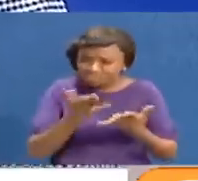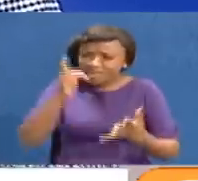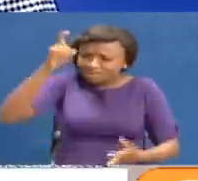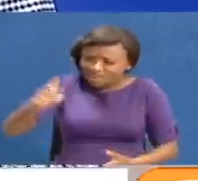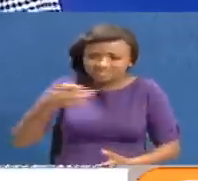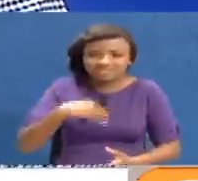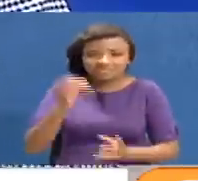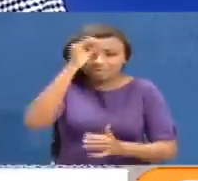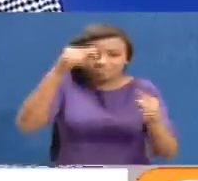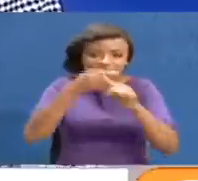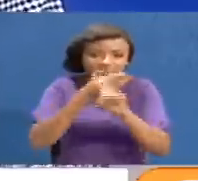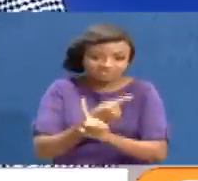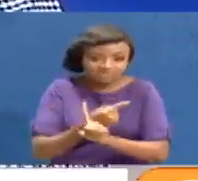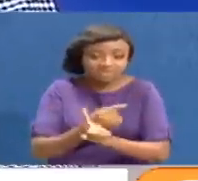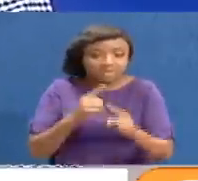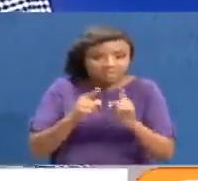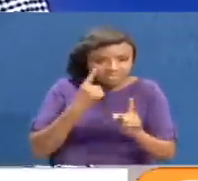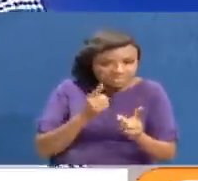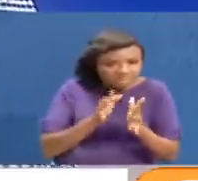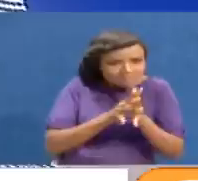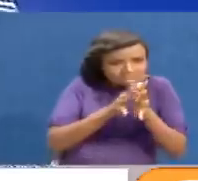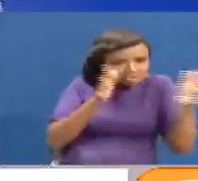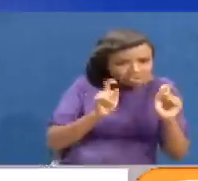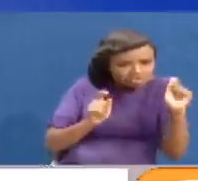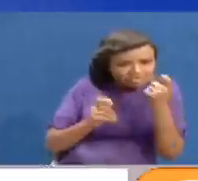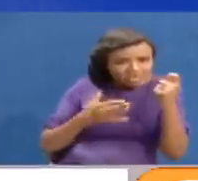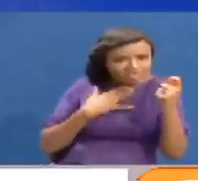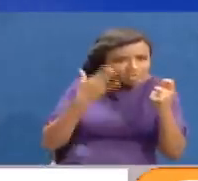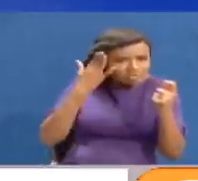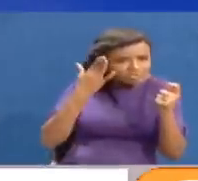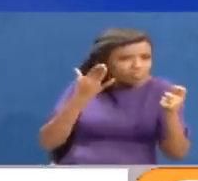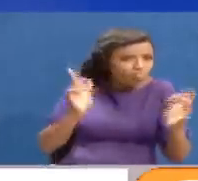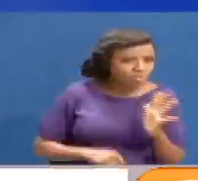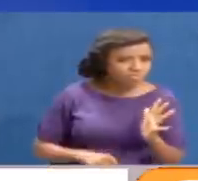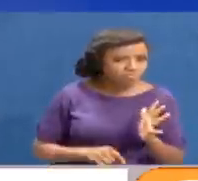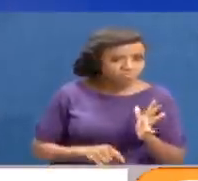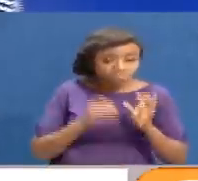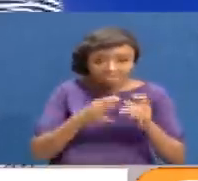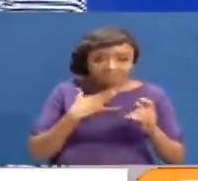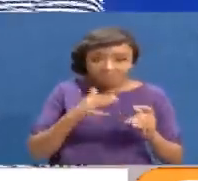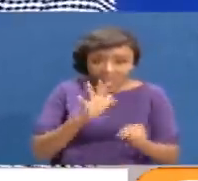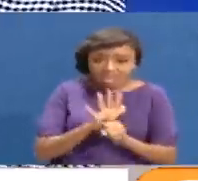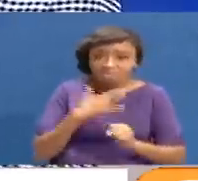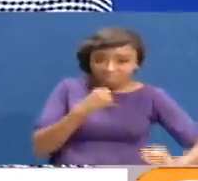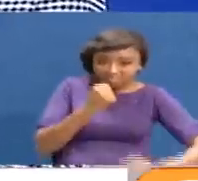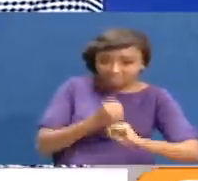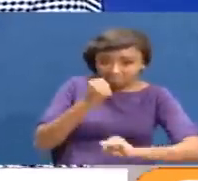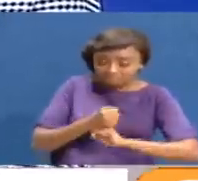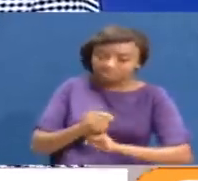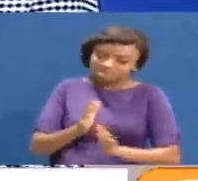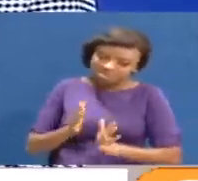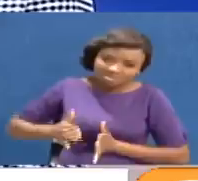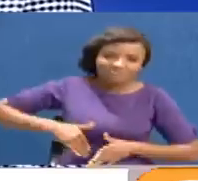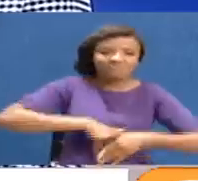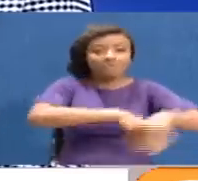But what you look at, do the majority of Kenyans want to move in a certain direction? Okay. Right? And I think that is,